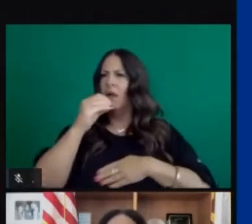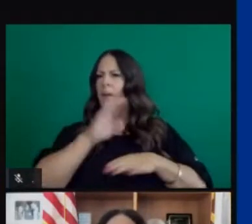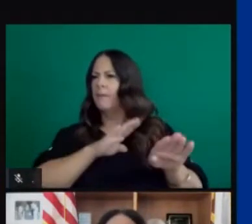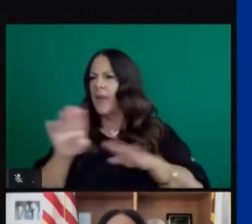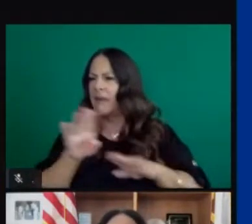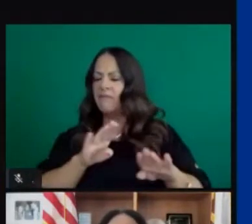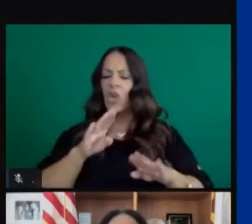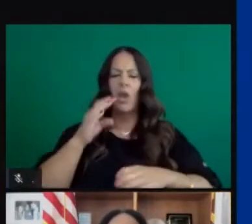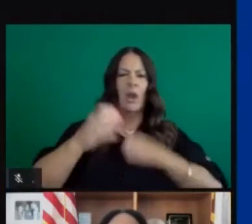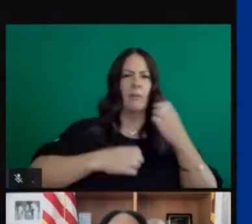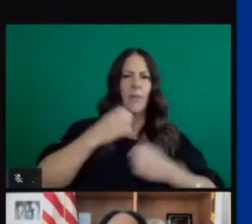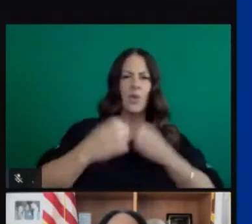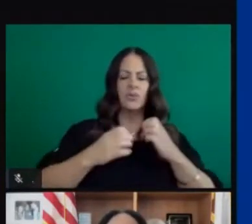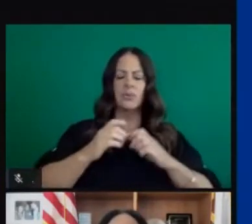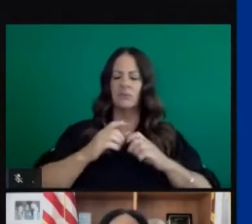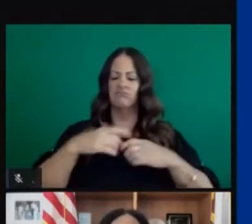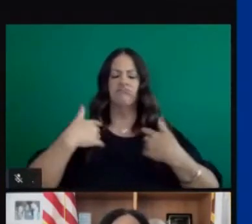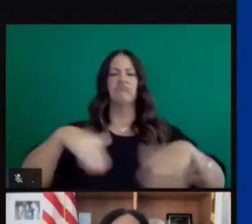different ways.